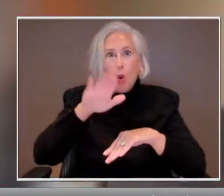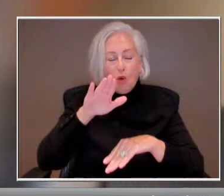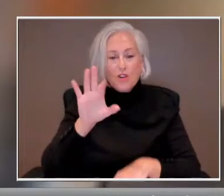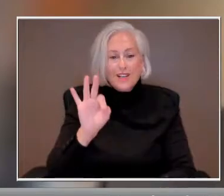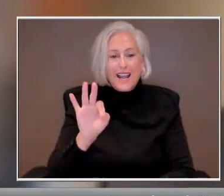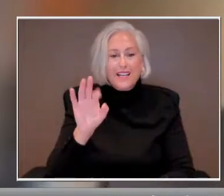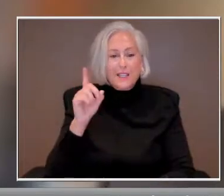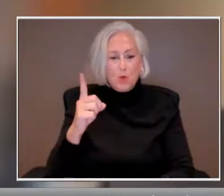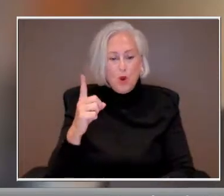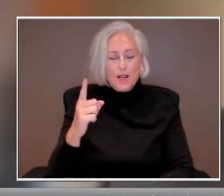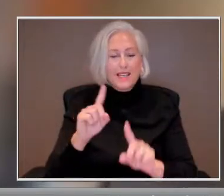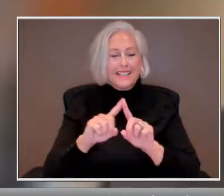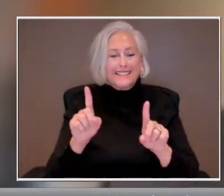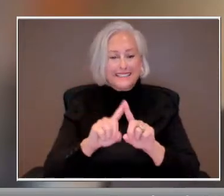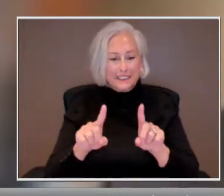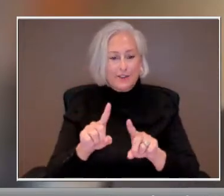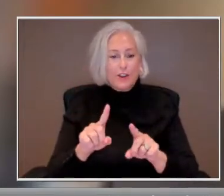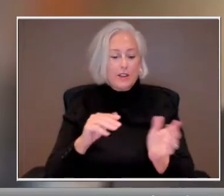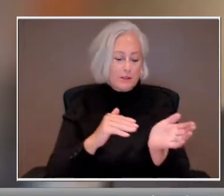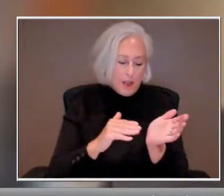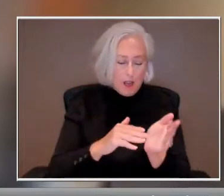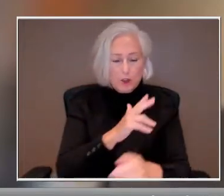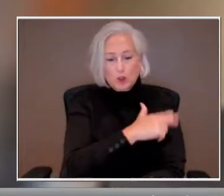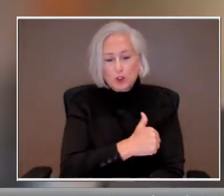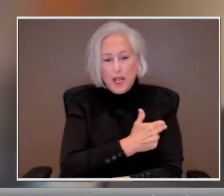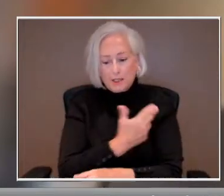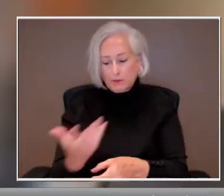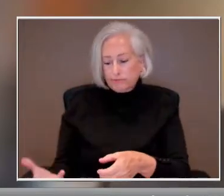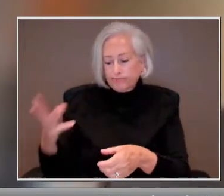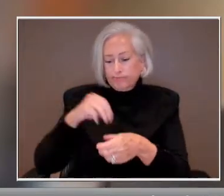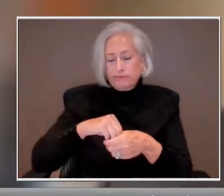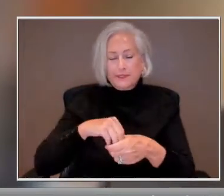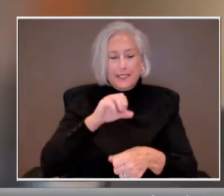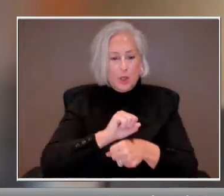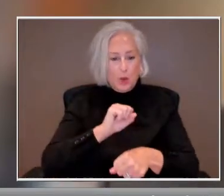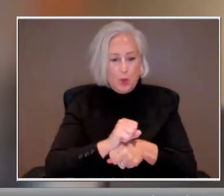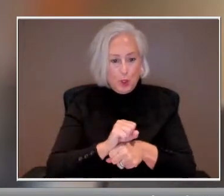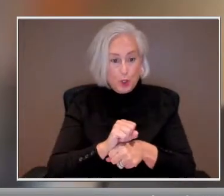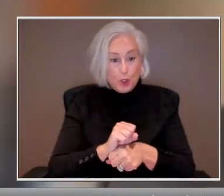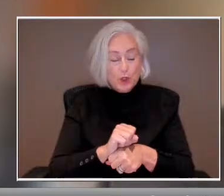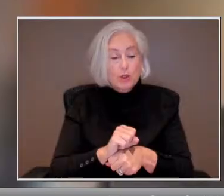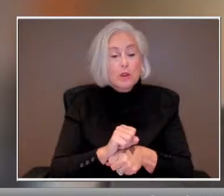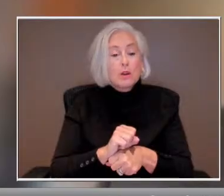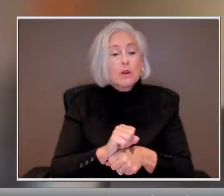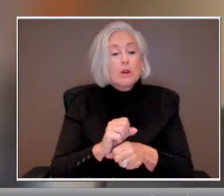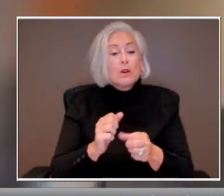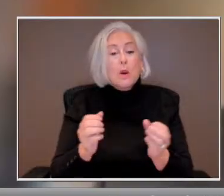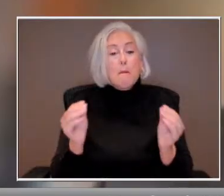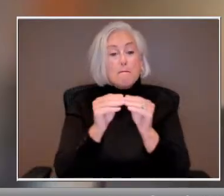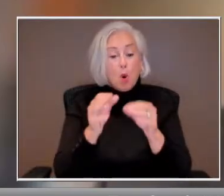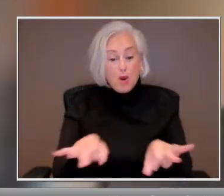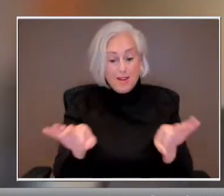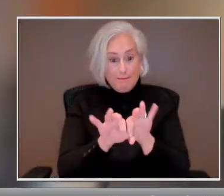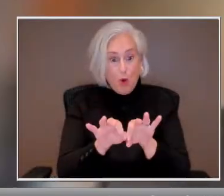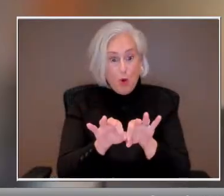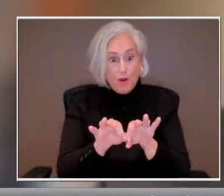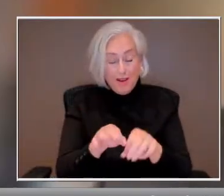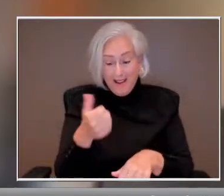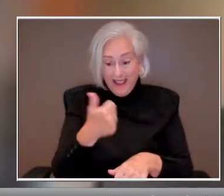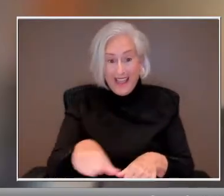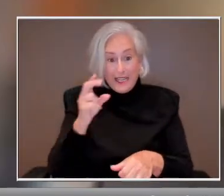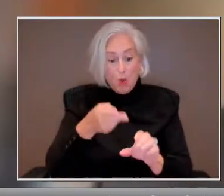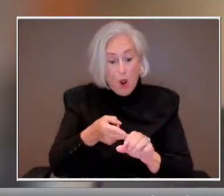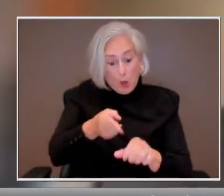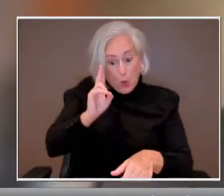work. And I think even more impactful is if you look at, have we lost anybody since we started this